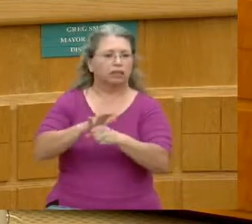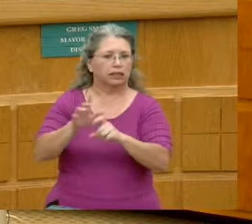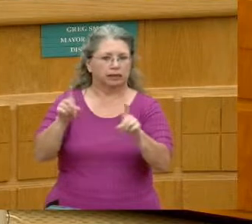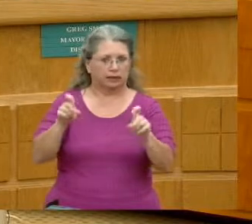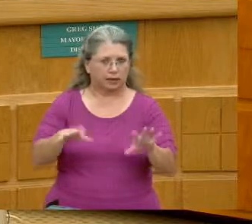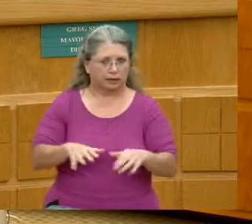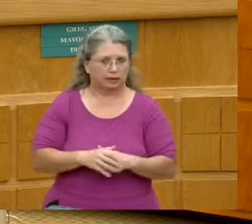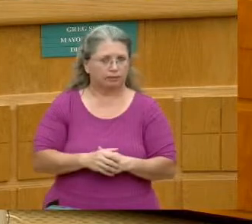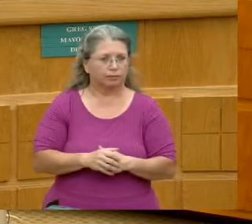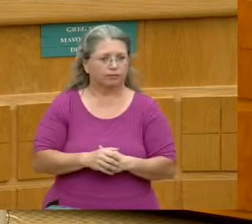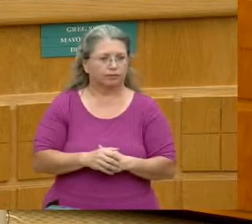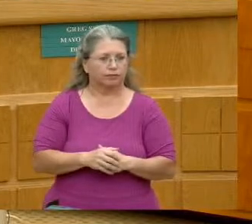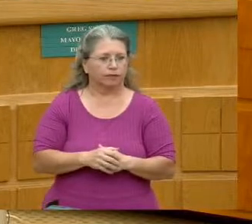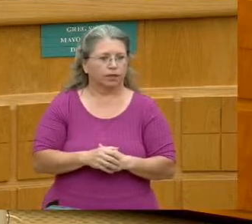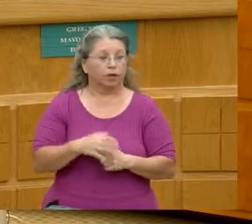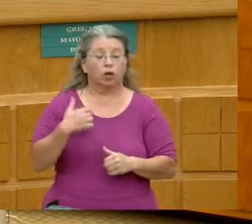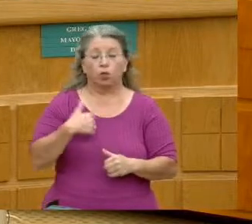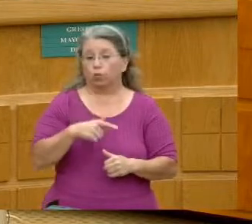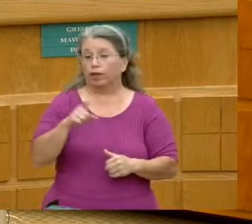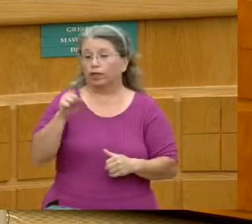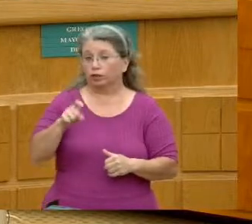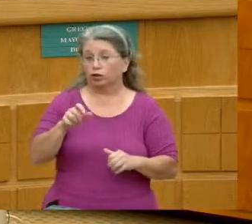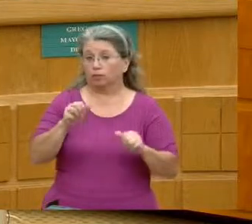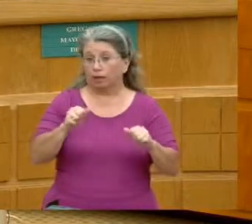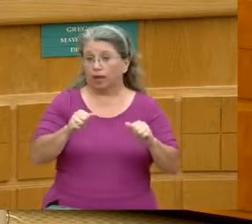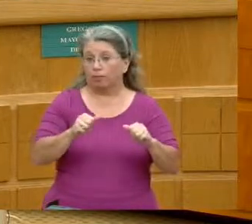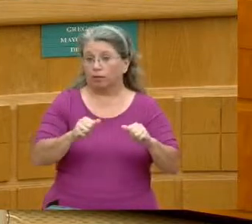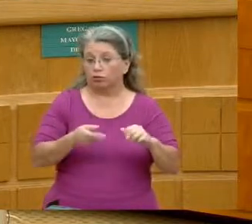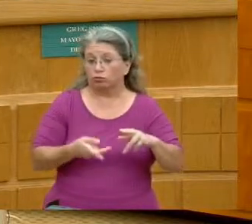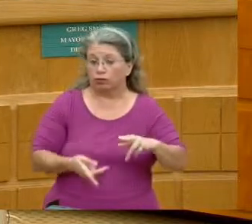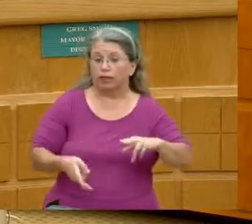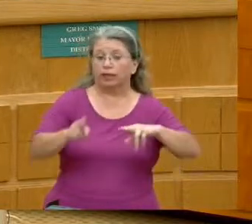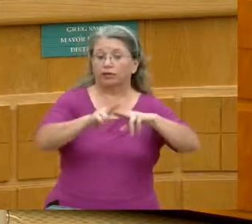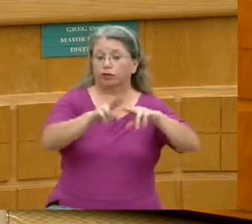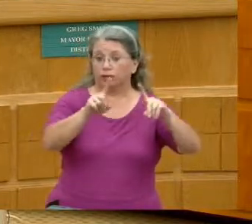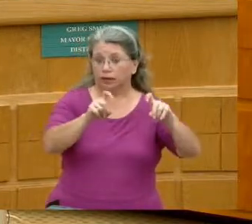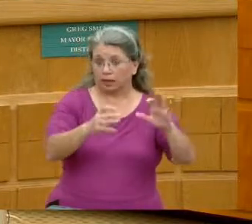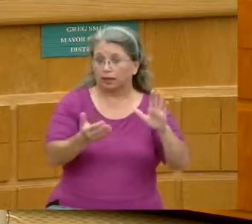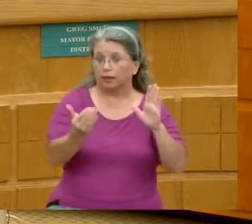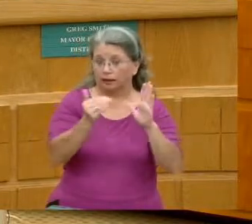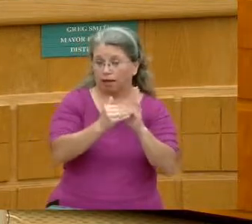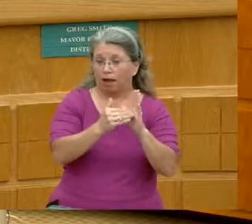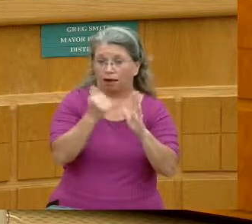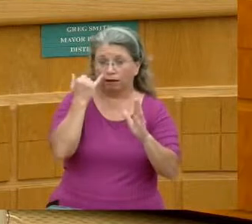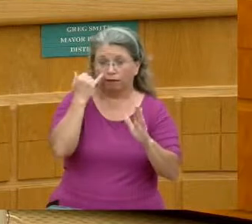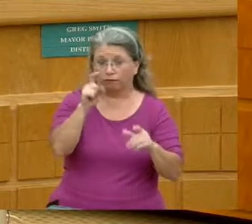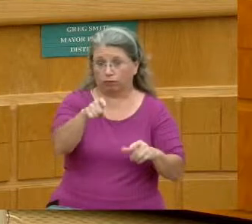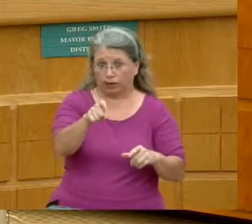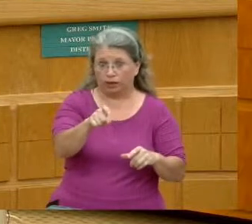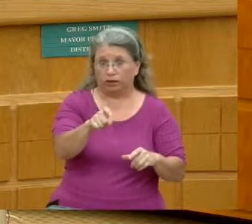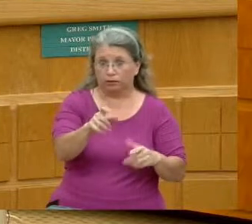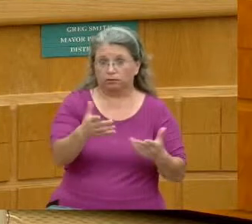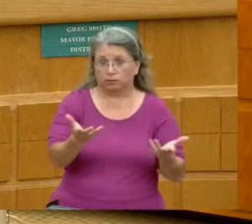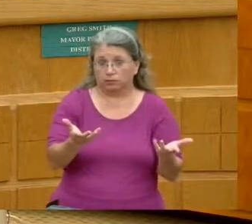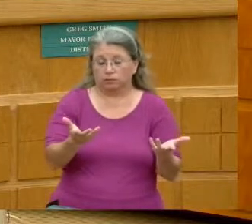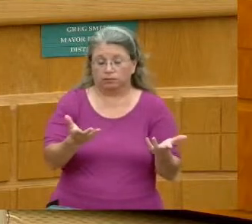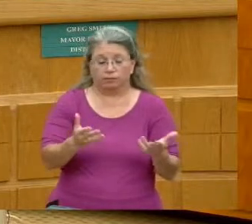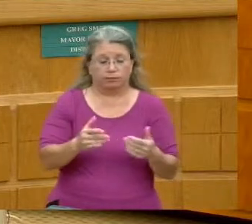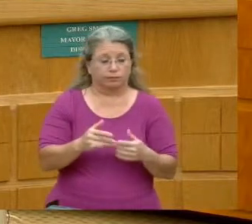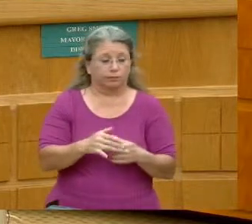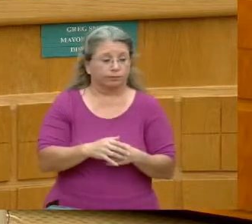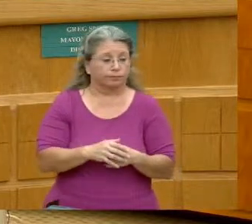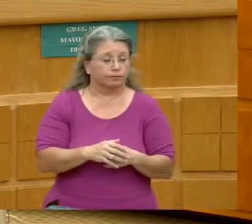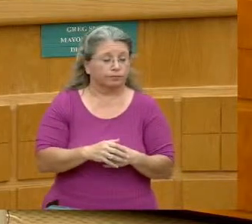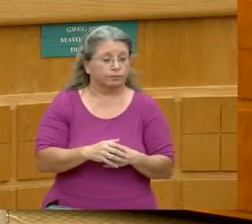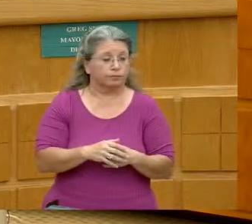that we should be able to ramp up again to those levels or even higher from what I've heard from others in